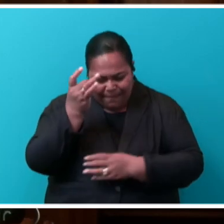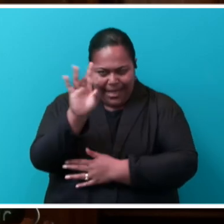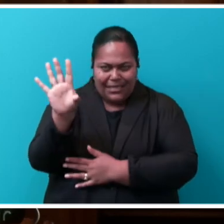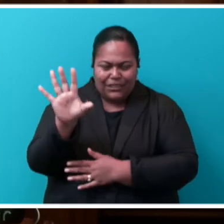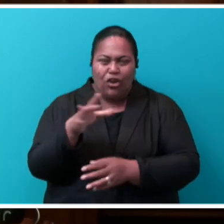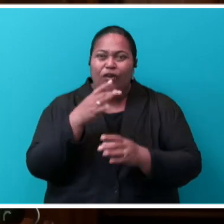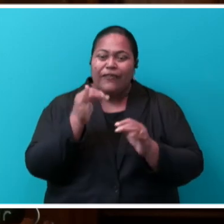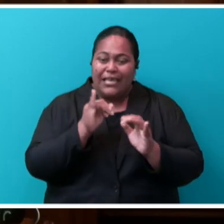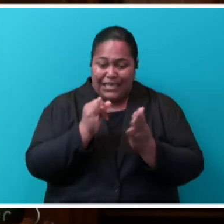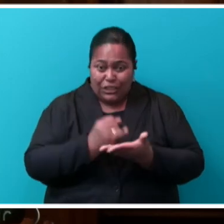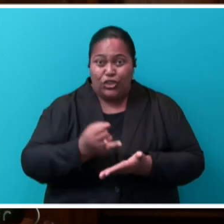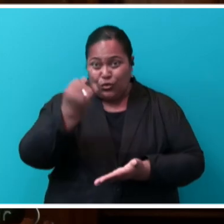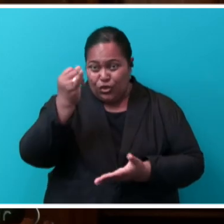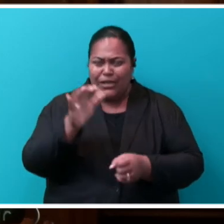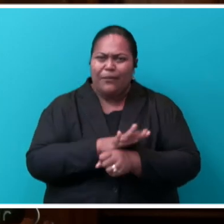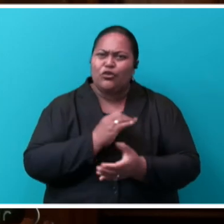critical areas such as